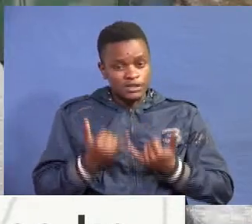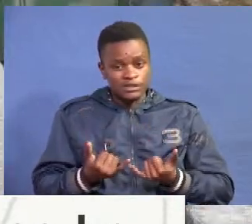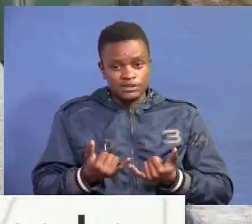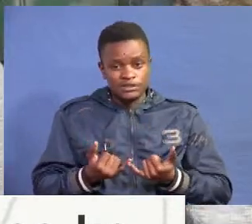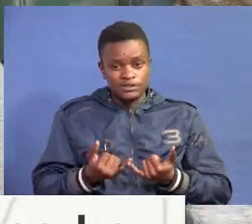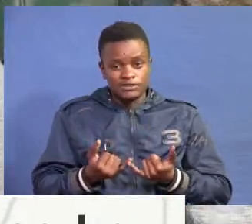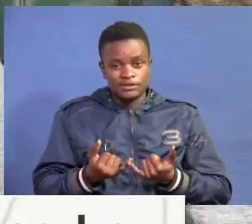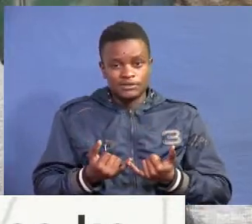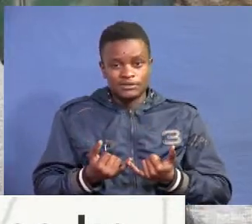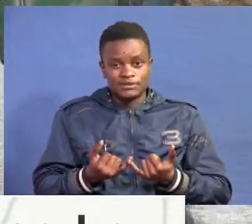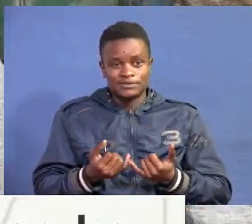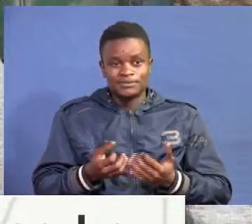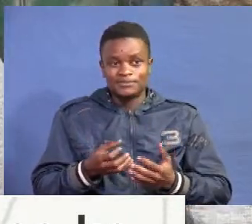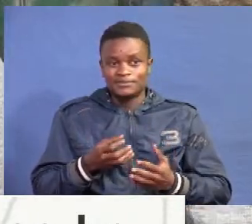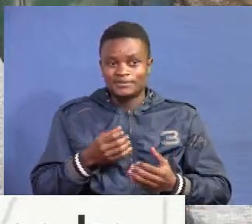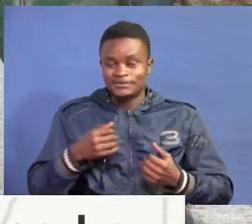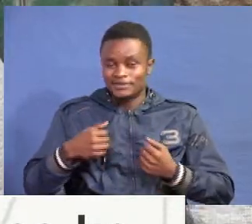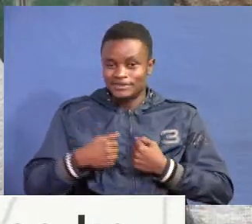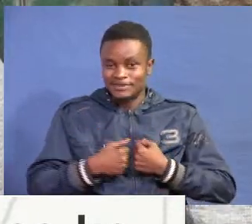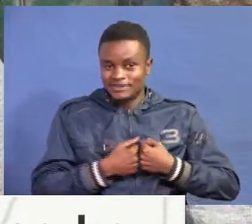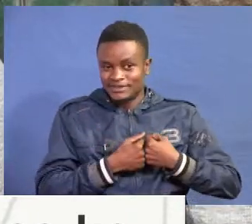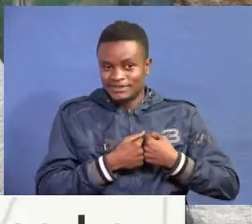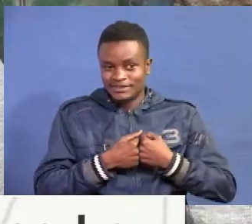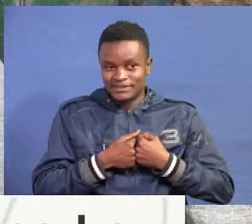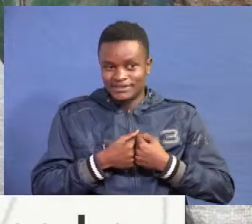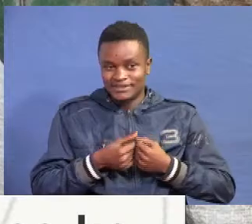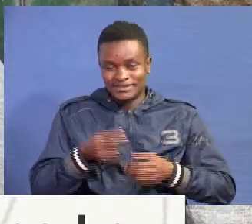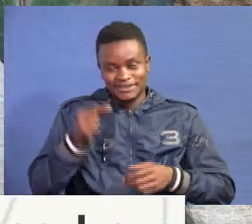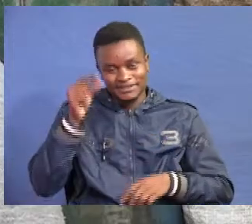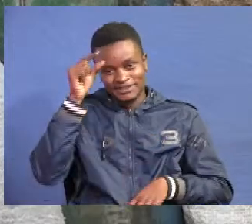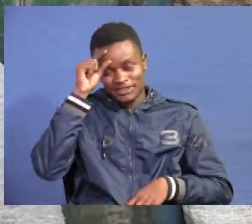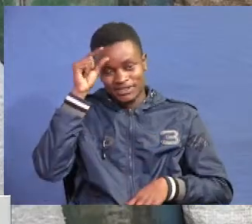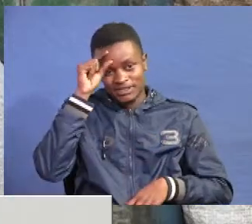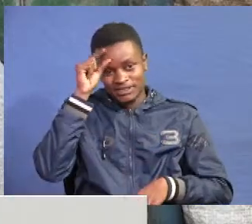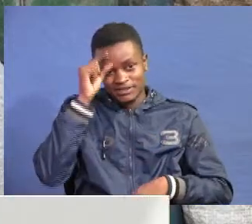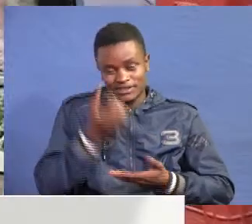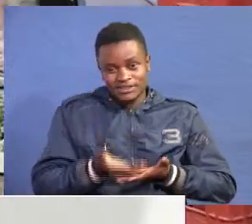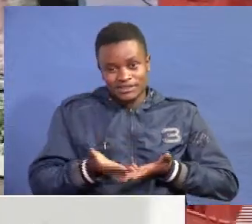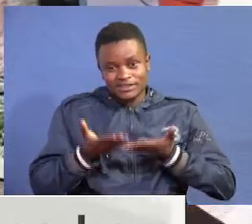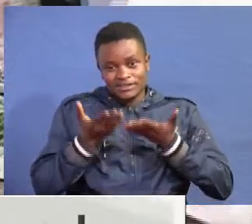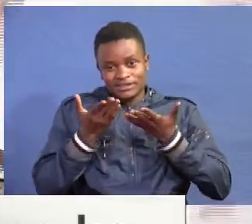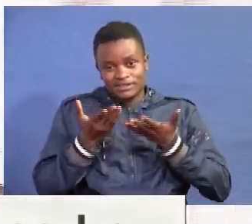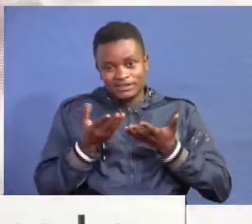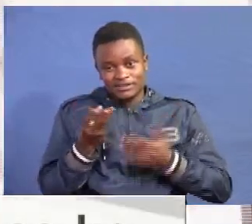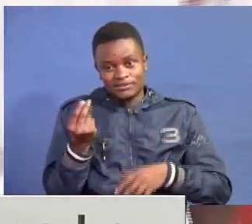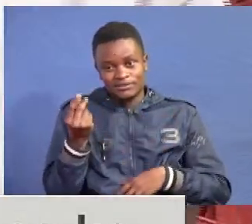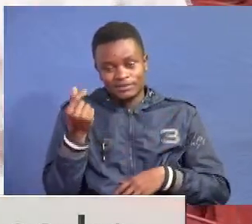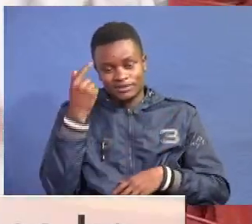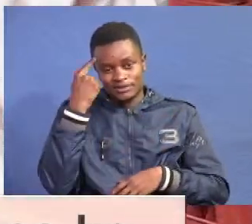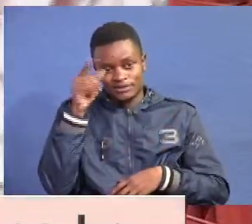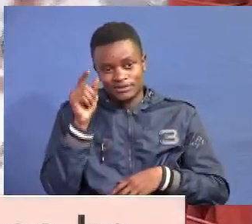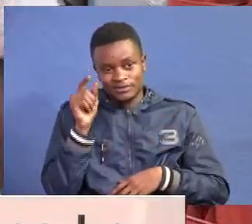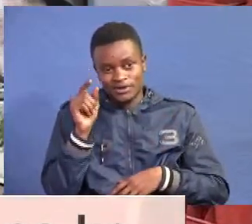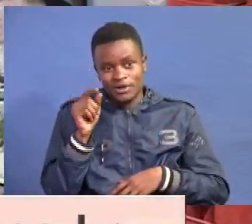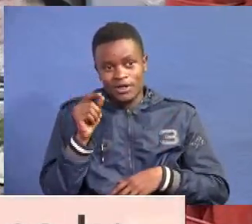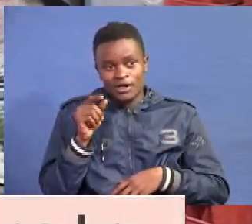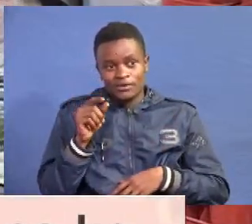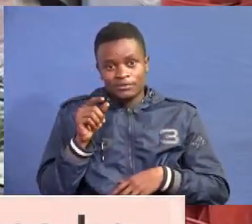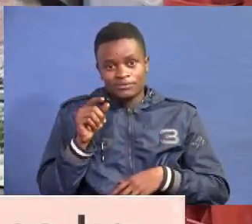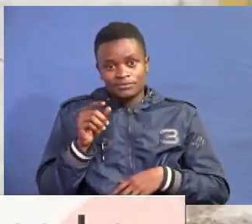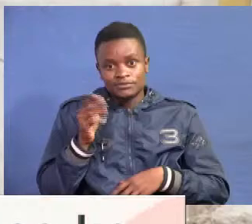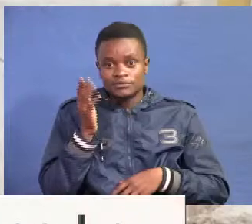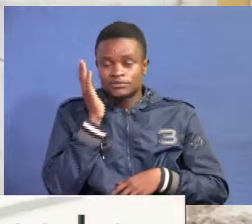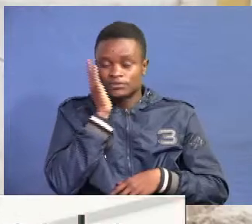grapple with. Many are calling on the government to increase access to affordable loans to help grow their businesses